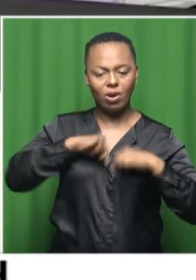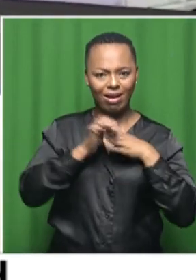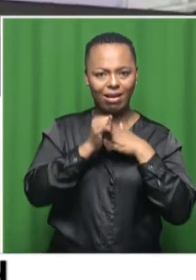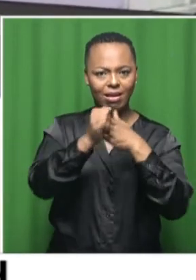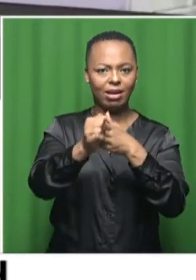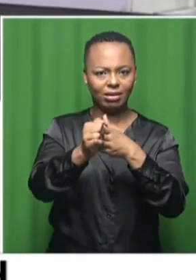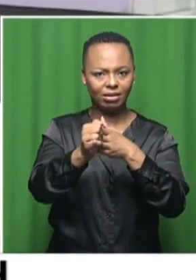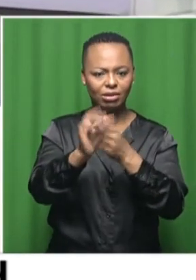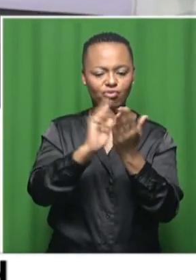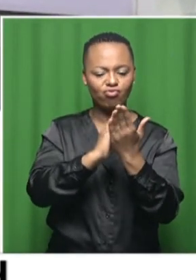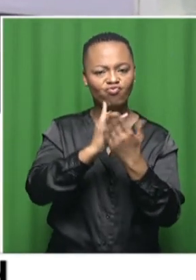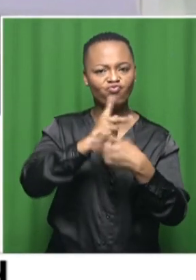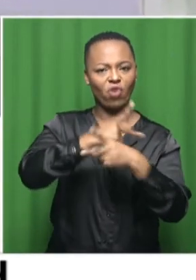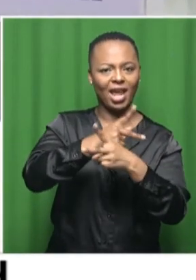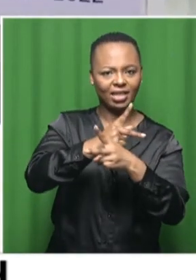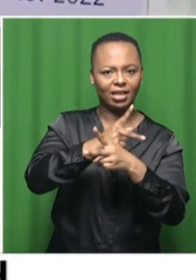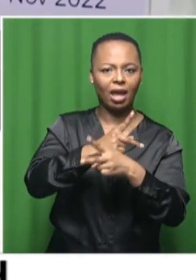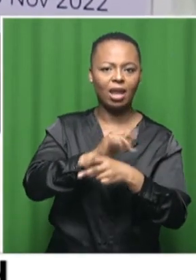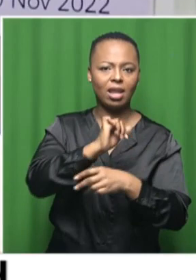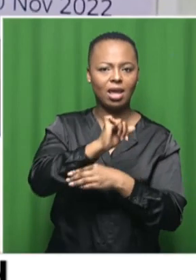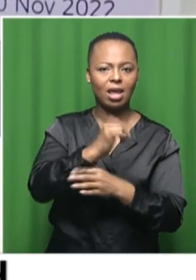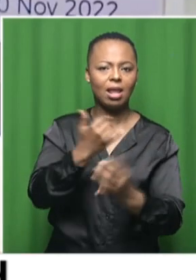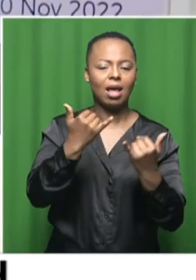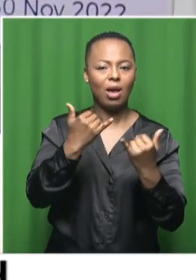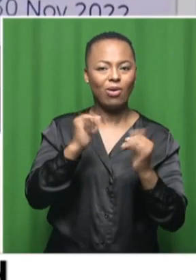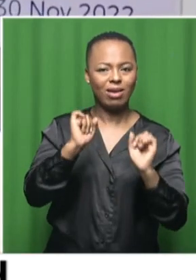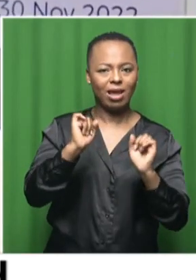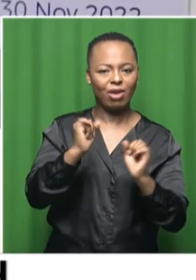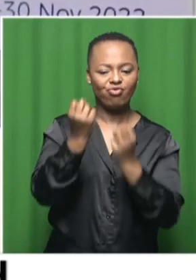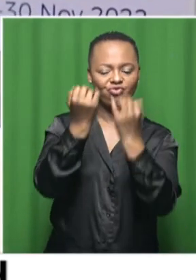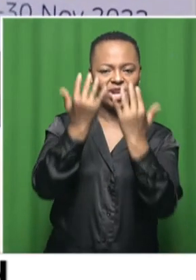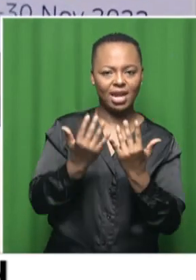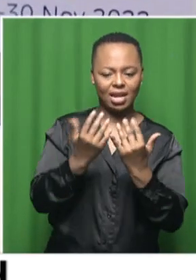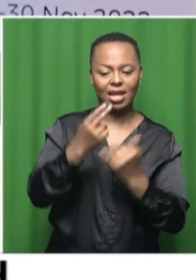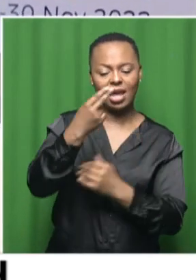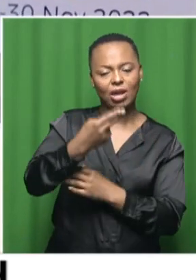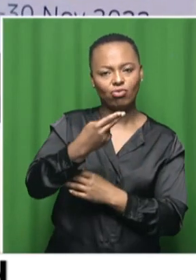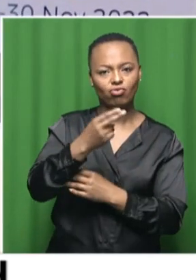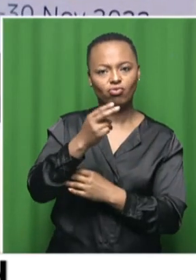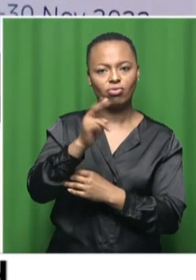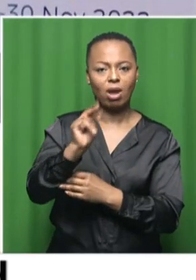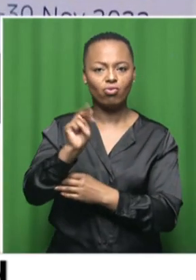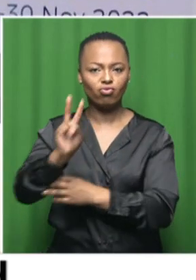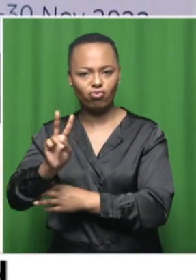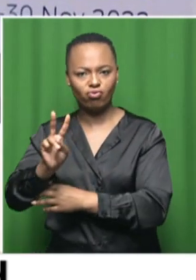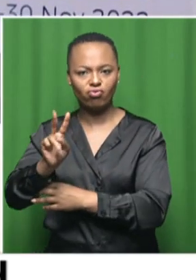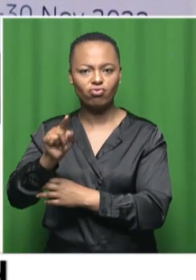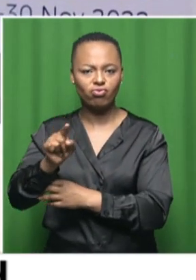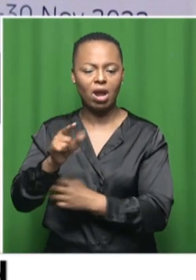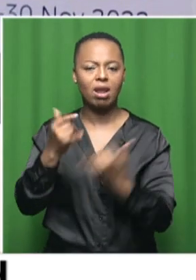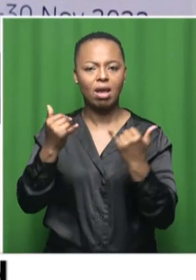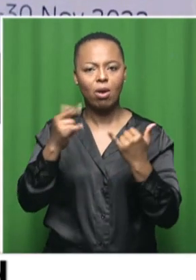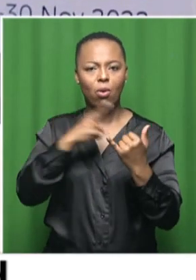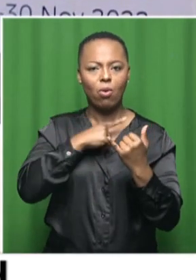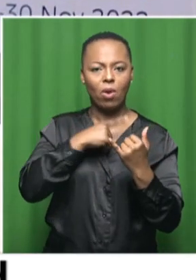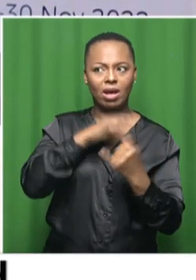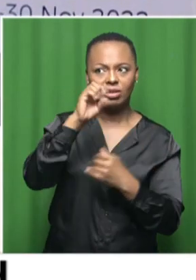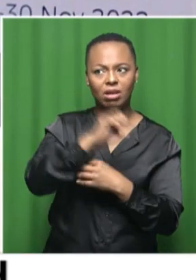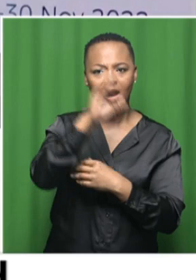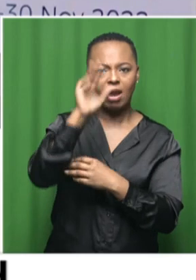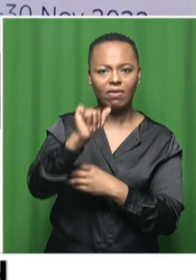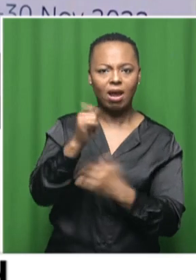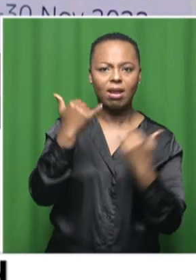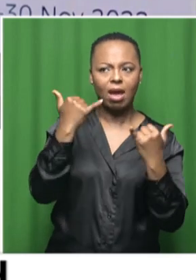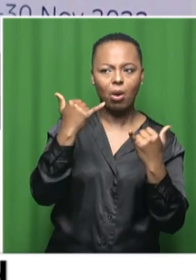hydrogen. There's a number of advantages why South Africa is in the driving seat. Firstly, is